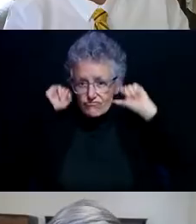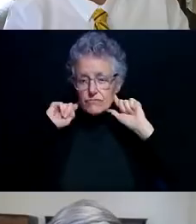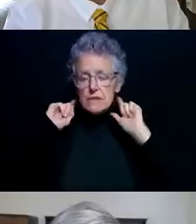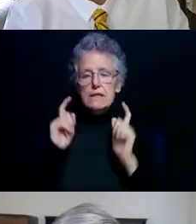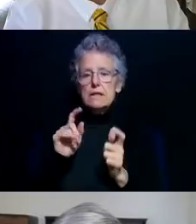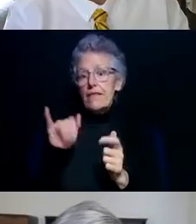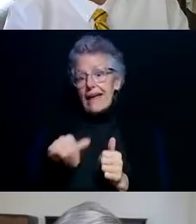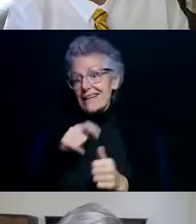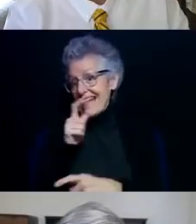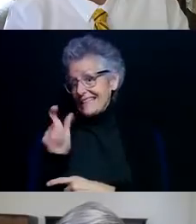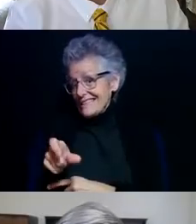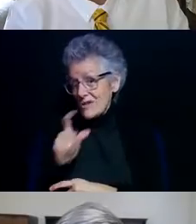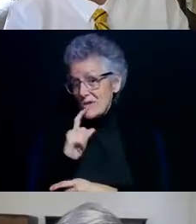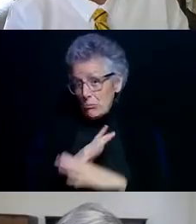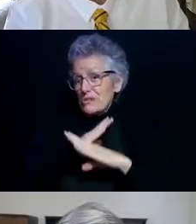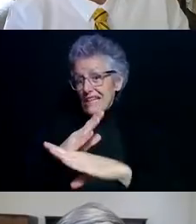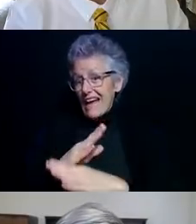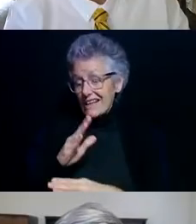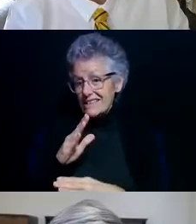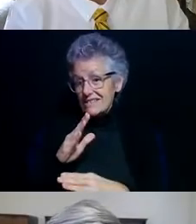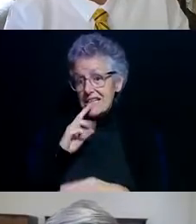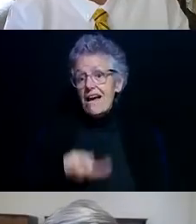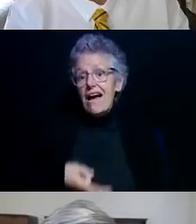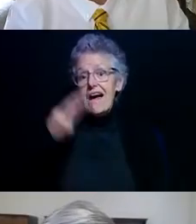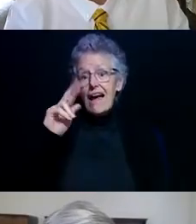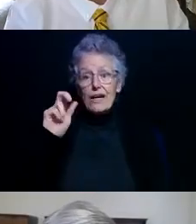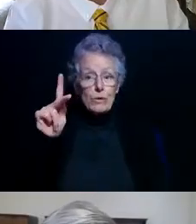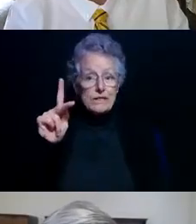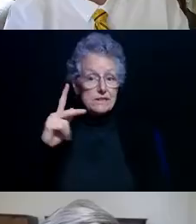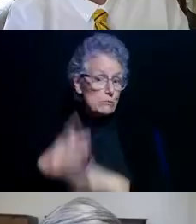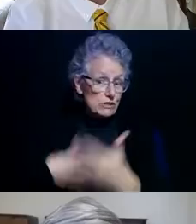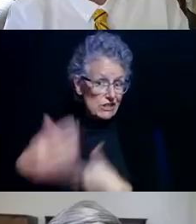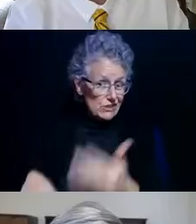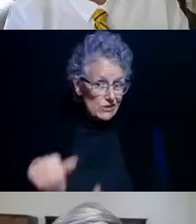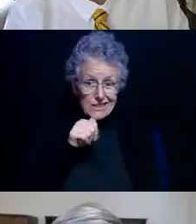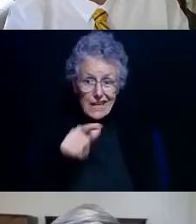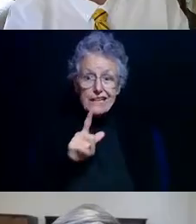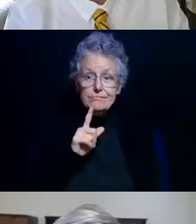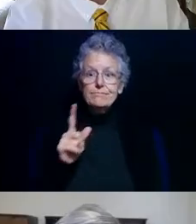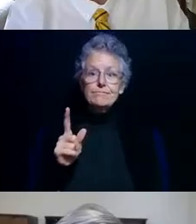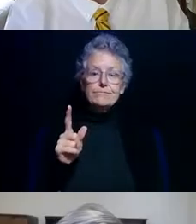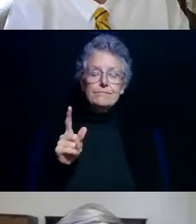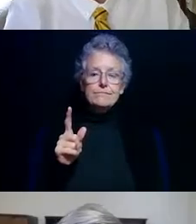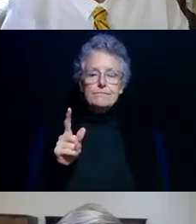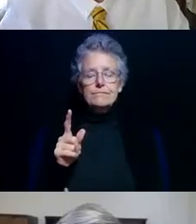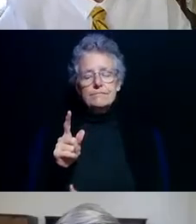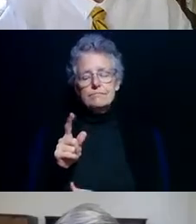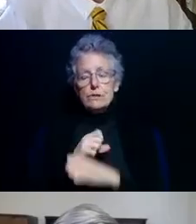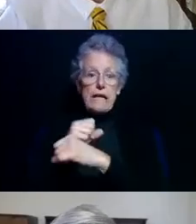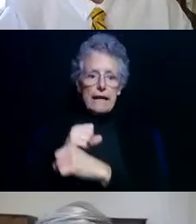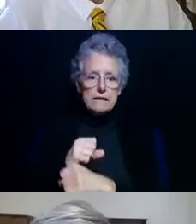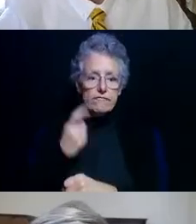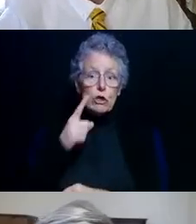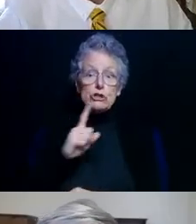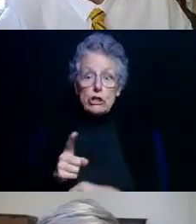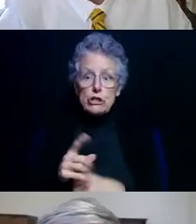wouldn't necessarily protect you especially in high risk procedures. So I think right now what we're doing is using N95s for anybody